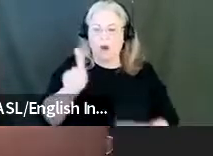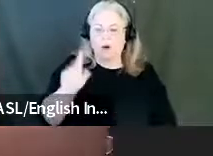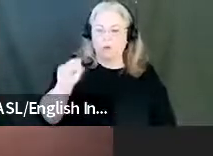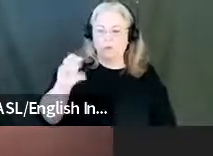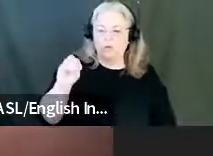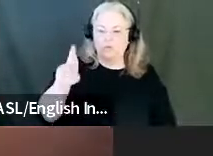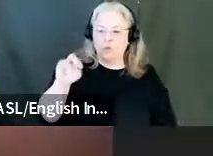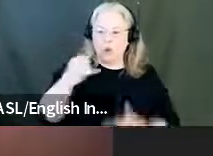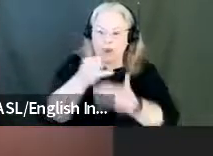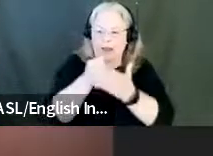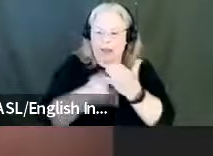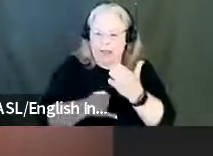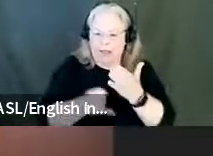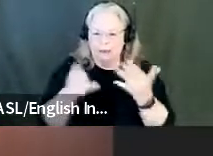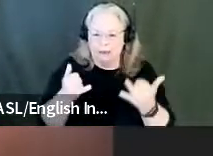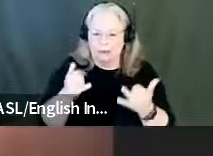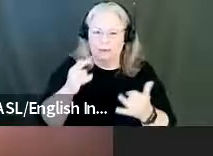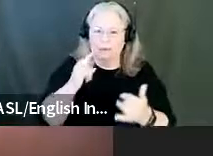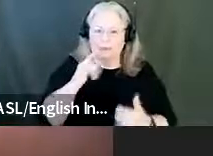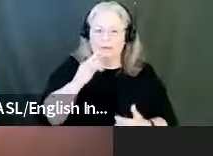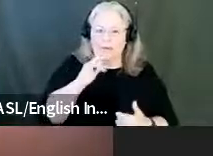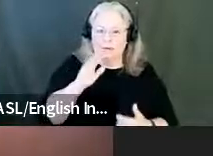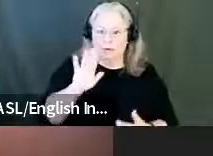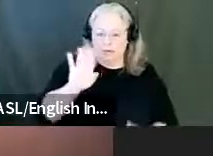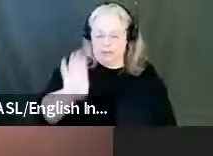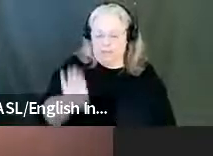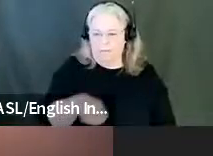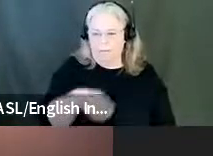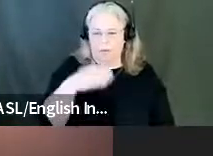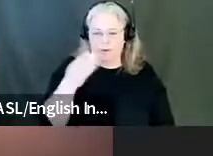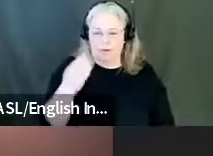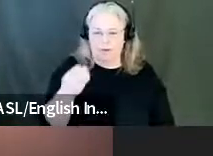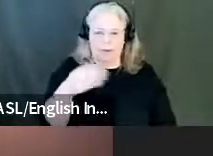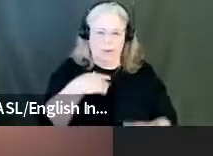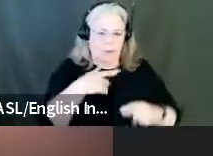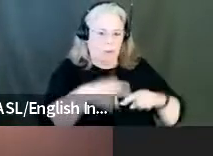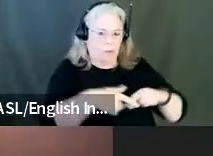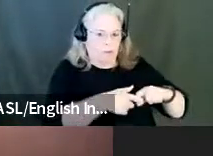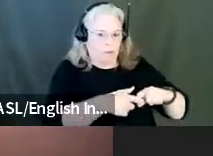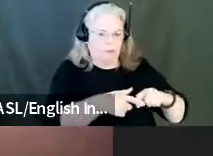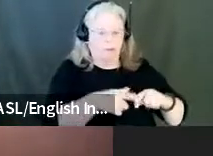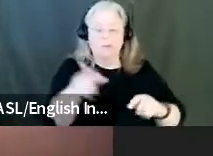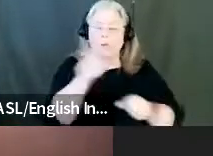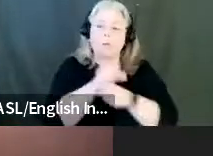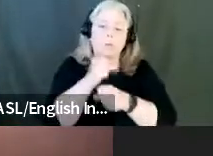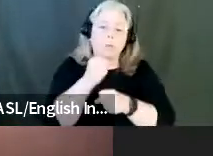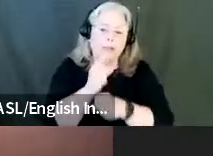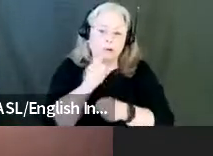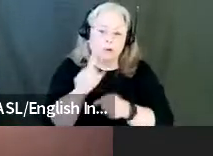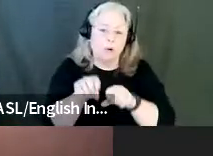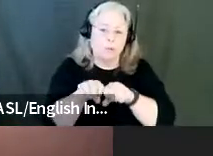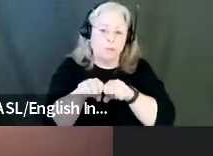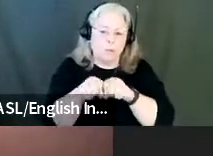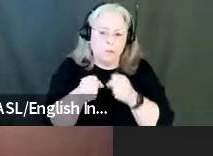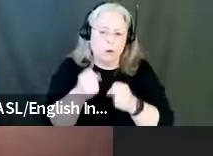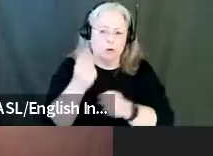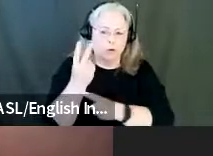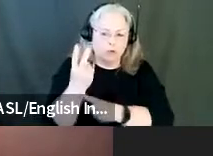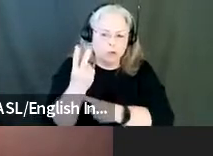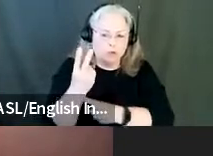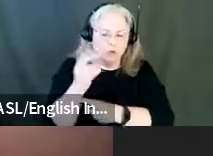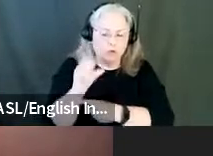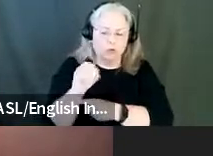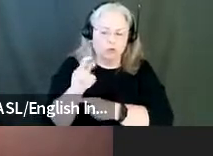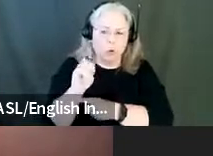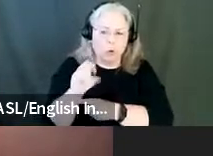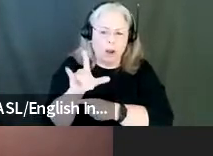lines. Then we're going to flip this over. I'm going to pause that. So make sure that you break along the two score lines on the